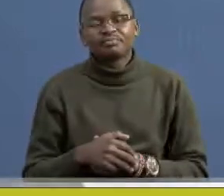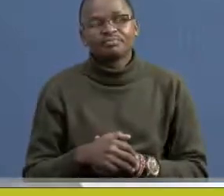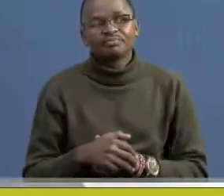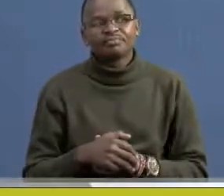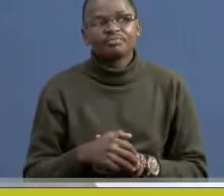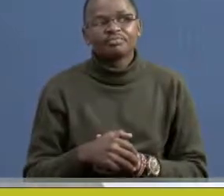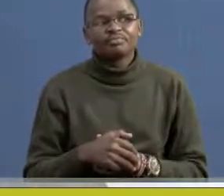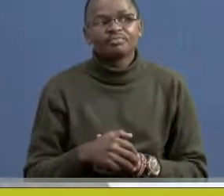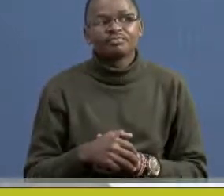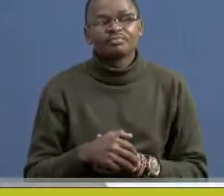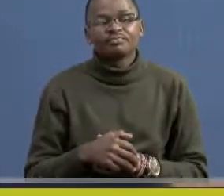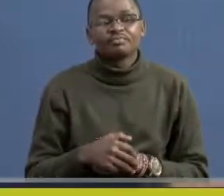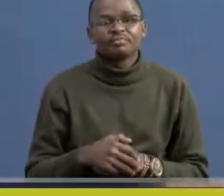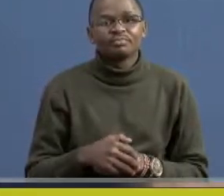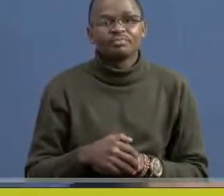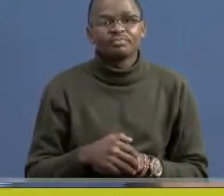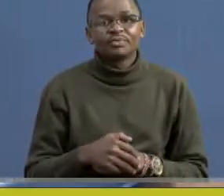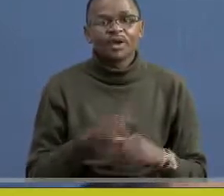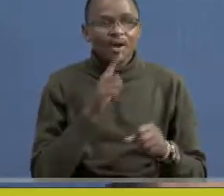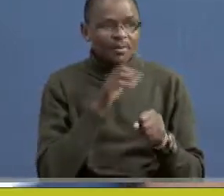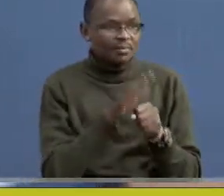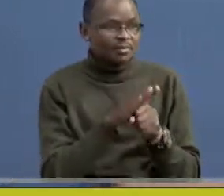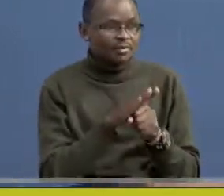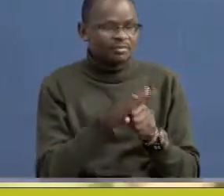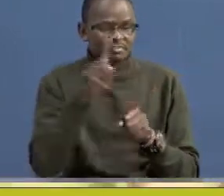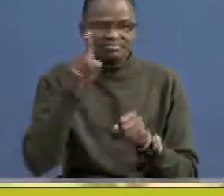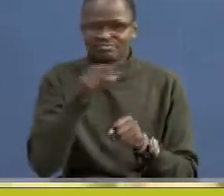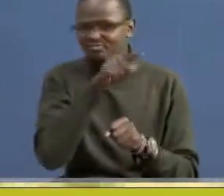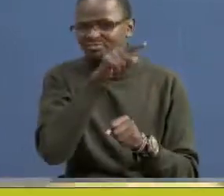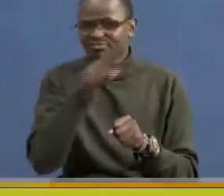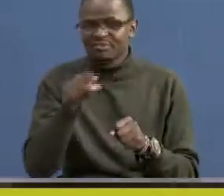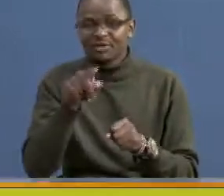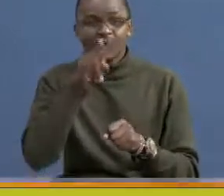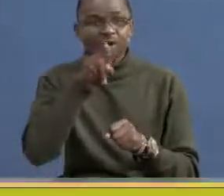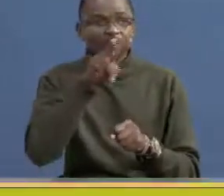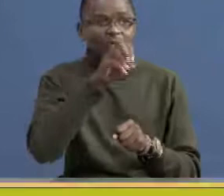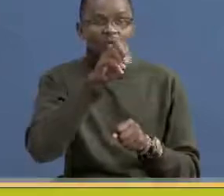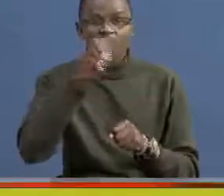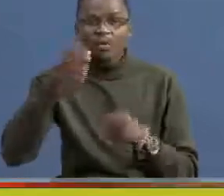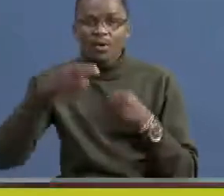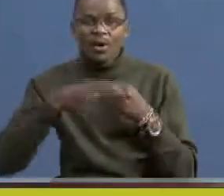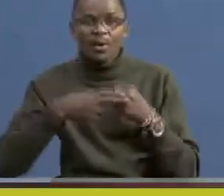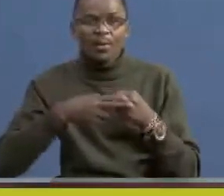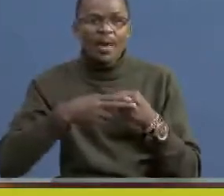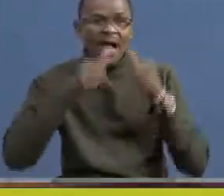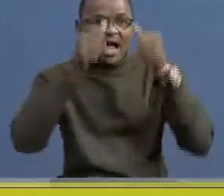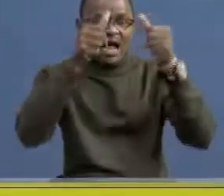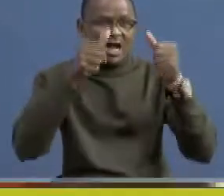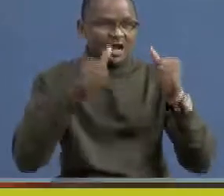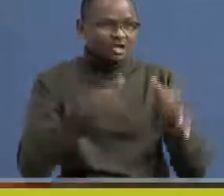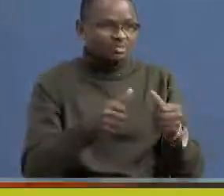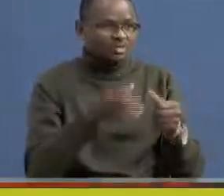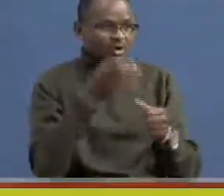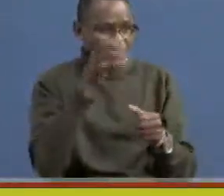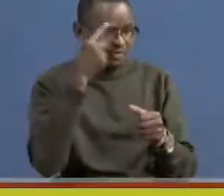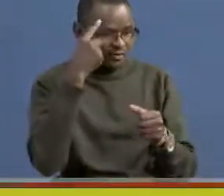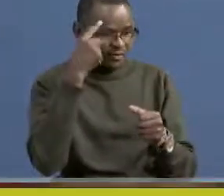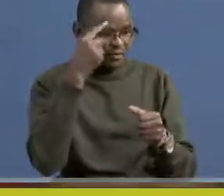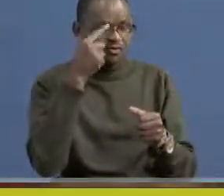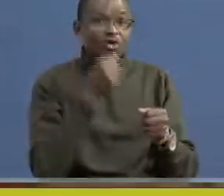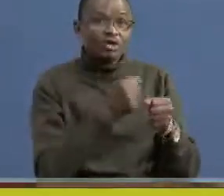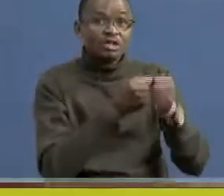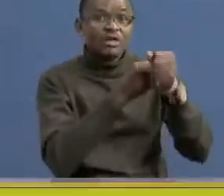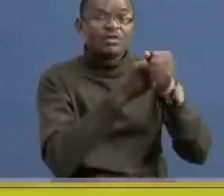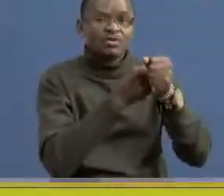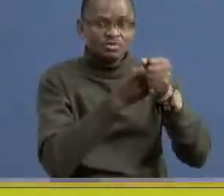And expel just what it is. Ahadi alipopigwa marufuku mwaka 2007, matangazo ya kale yaliyokuwa yakipigia debe uzaji na matumizi